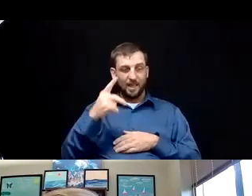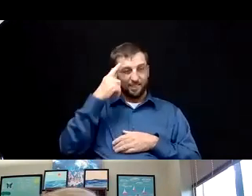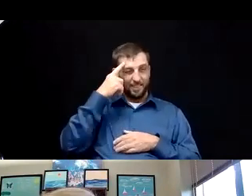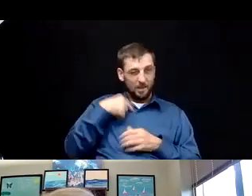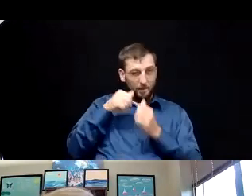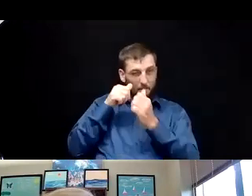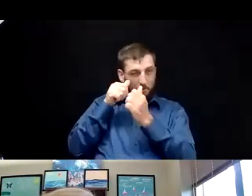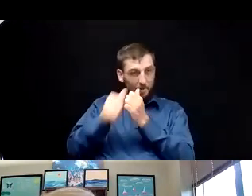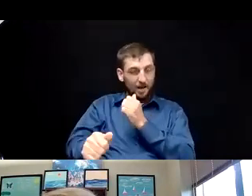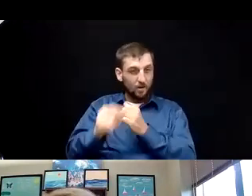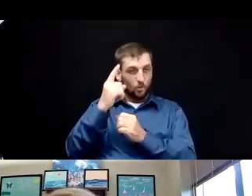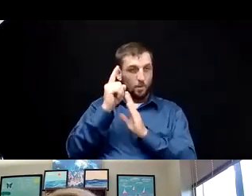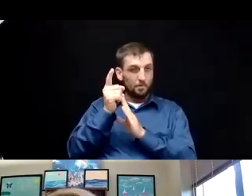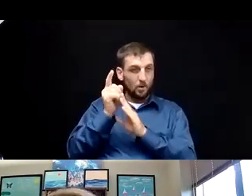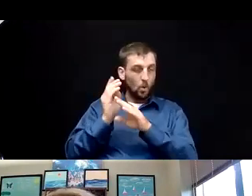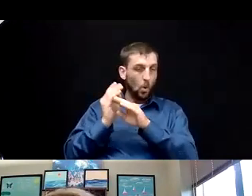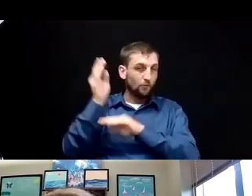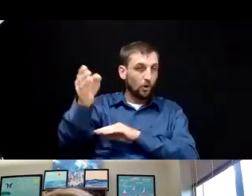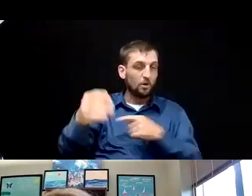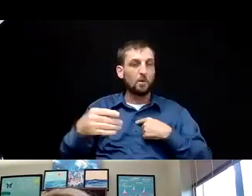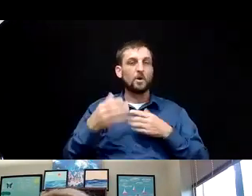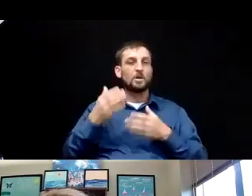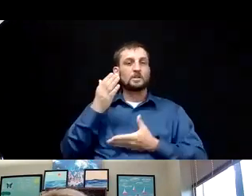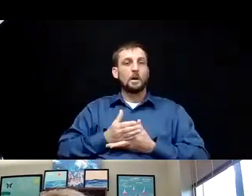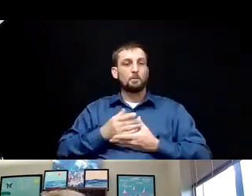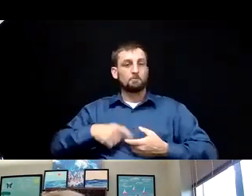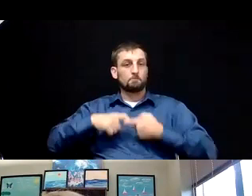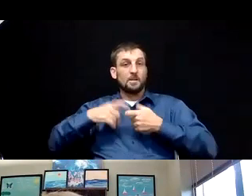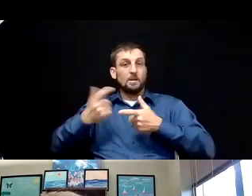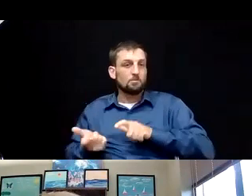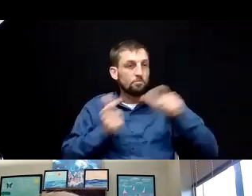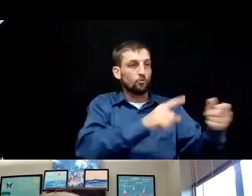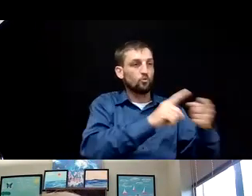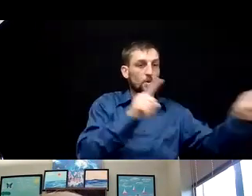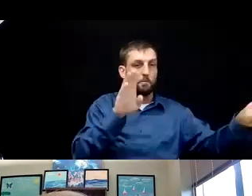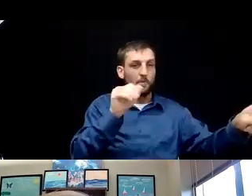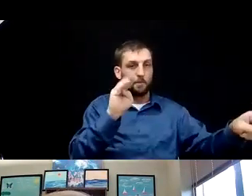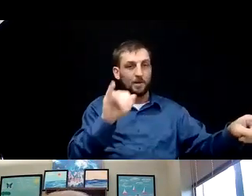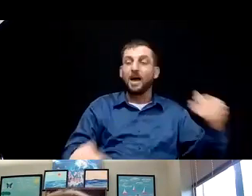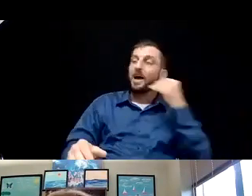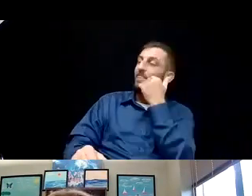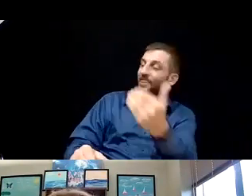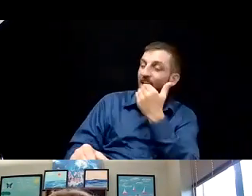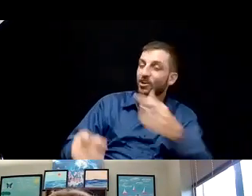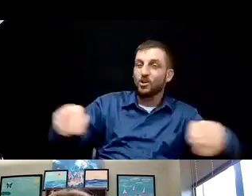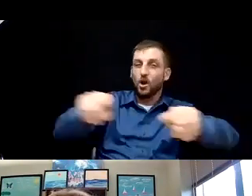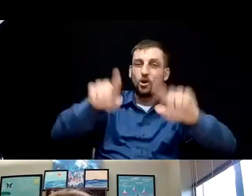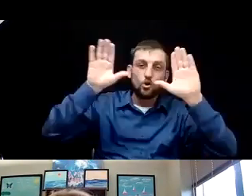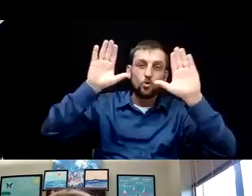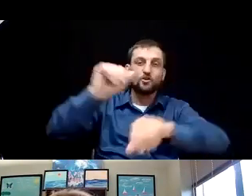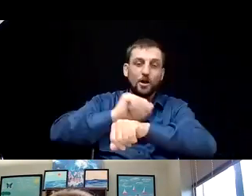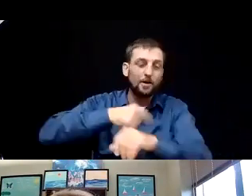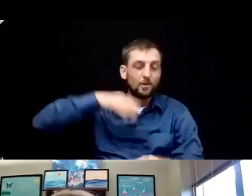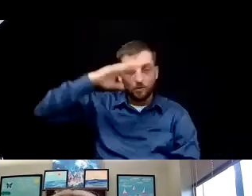I will stop there, Bambi, and turn it back over to you guys. Thank you so much. I did a great job. I know that was